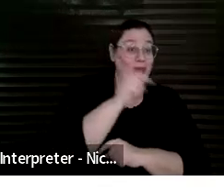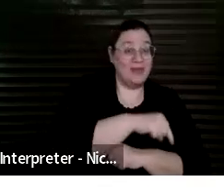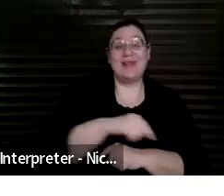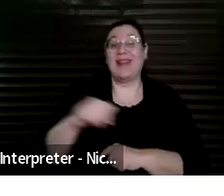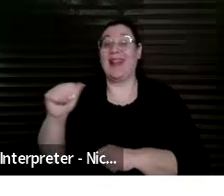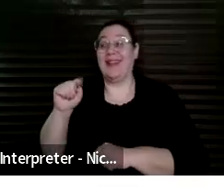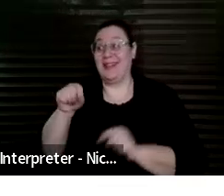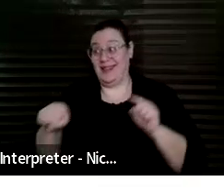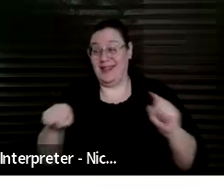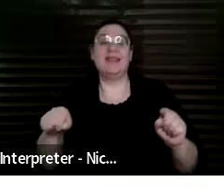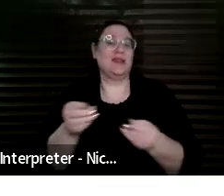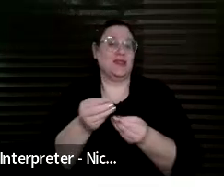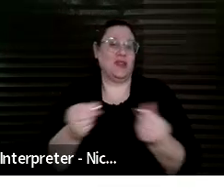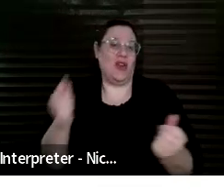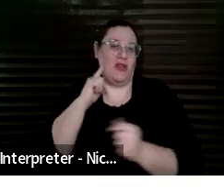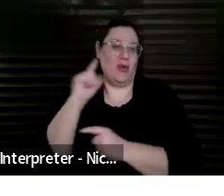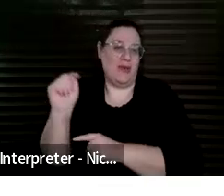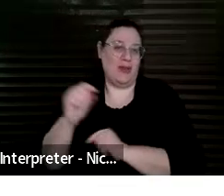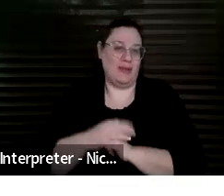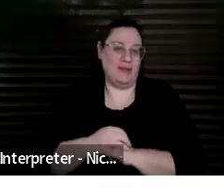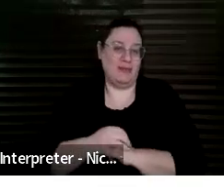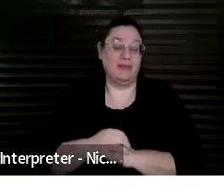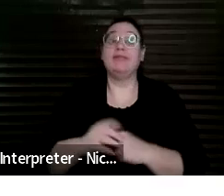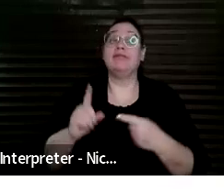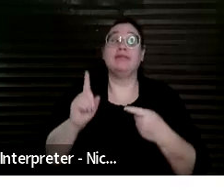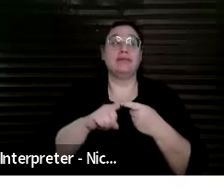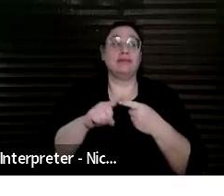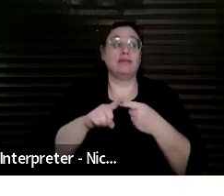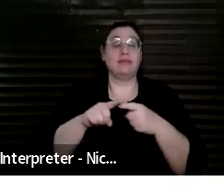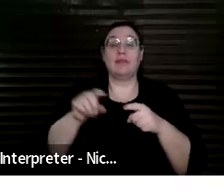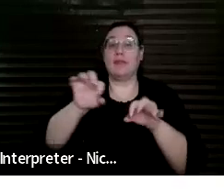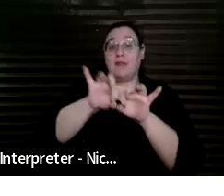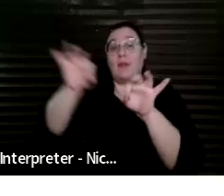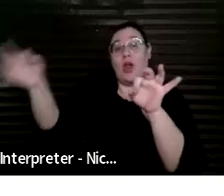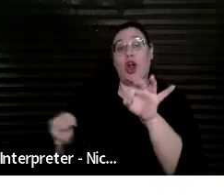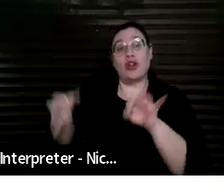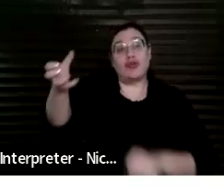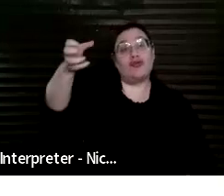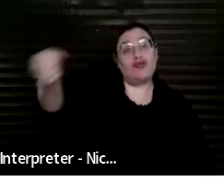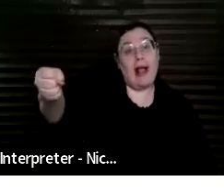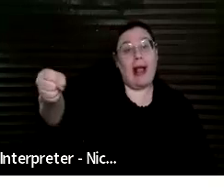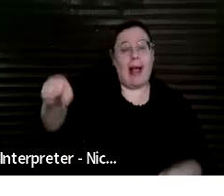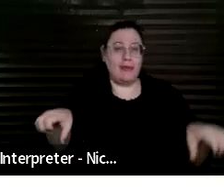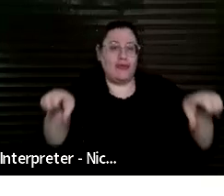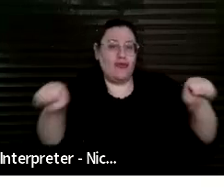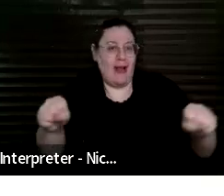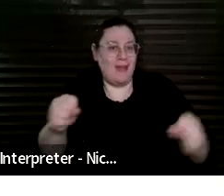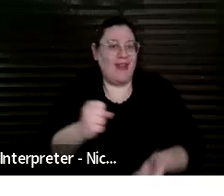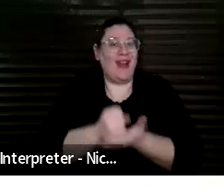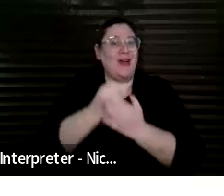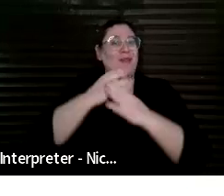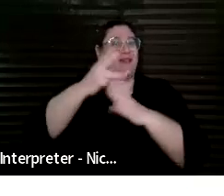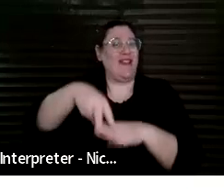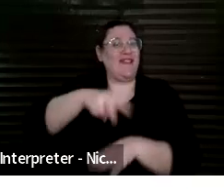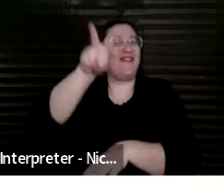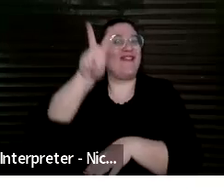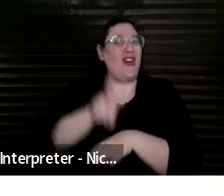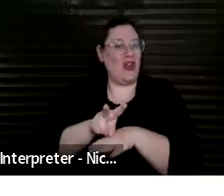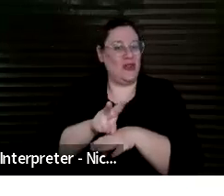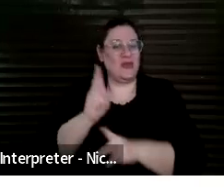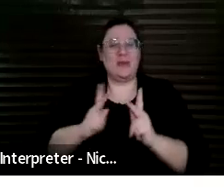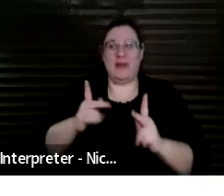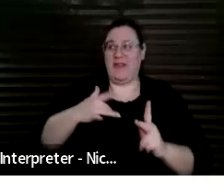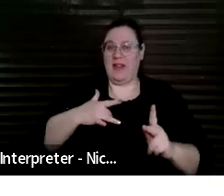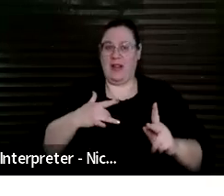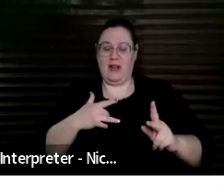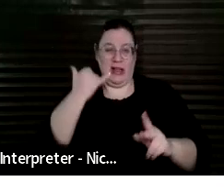for the bathroom. First, grab bars can help prevent falls by helping individuals to steady themselves in